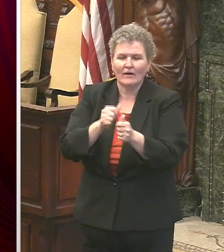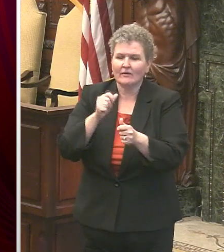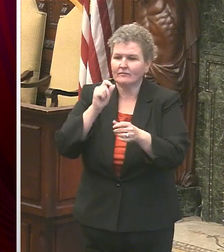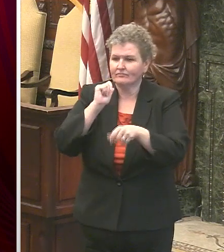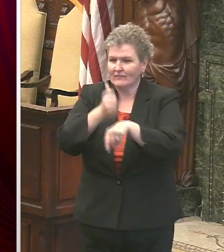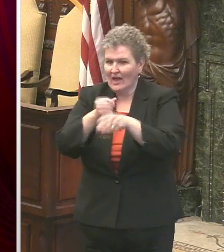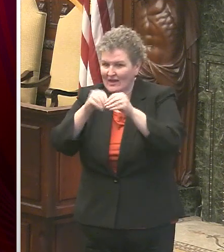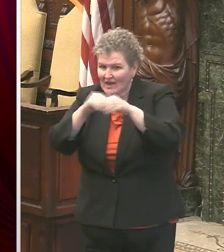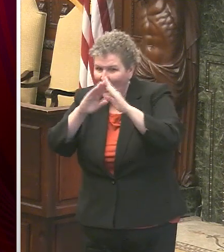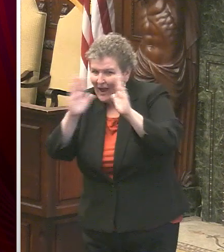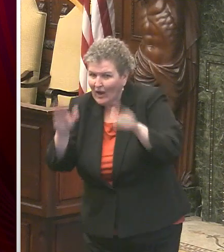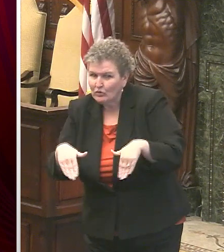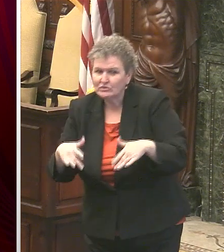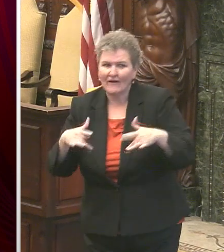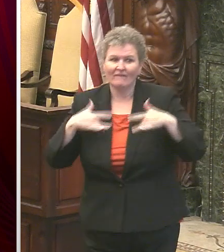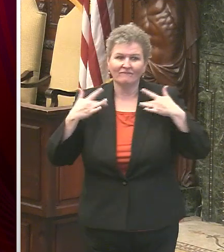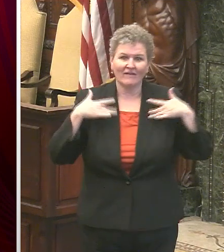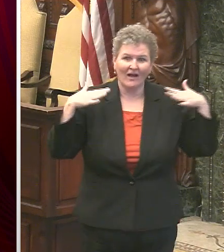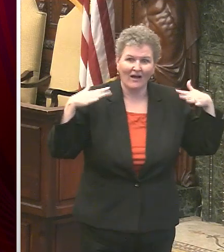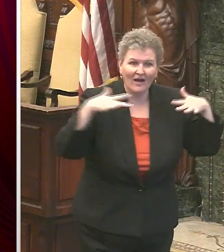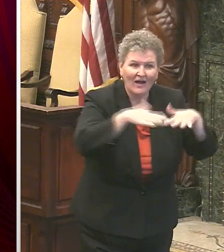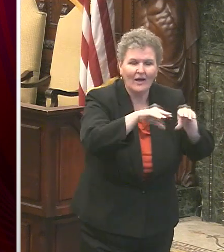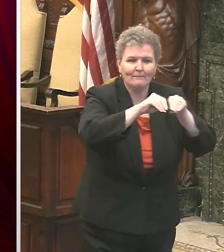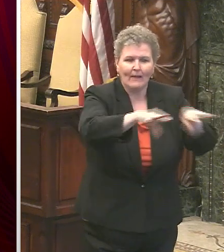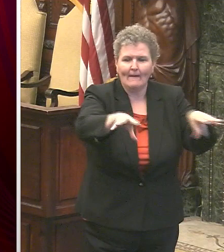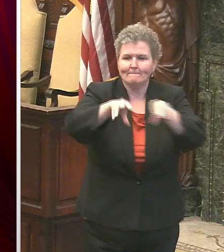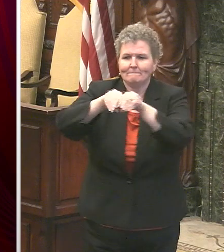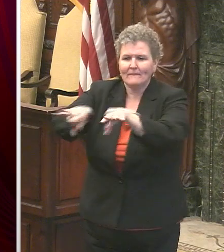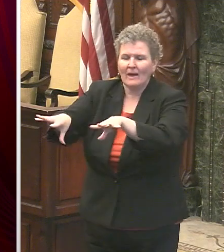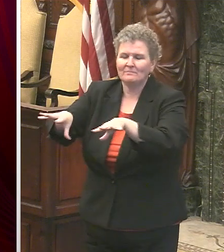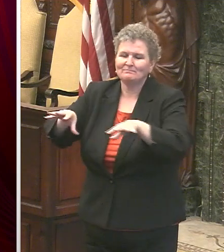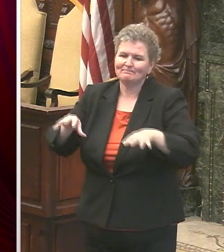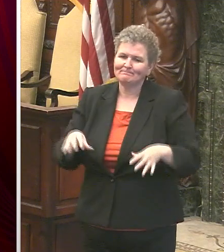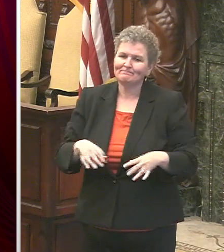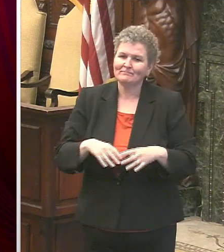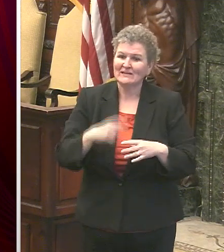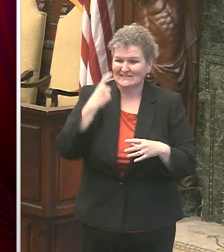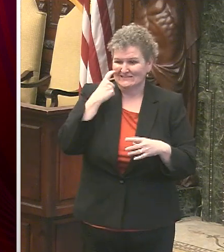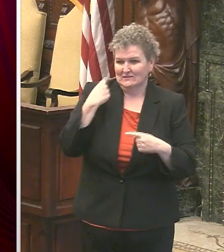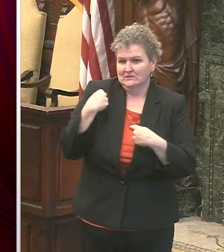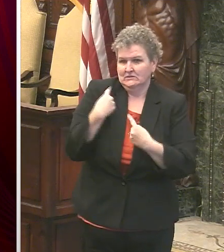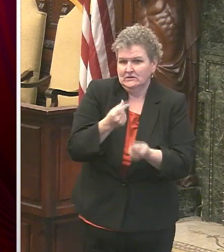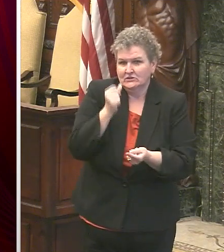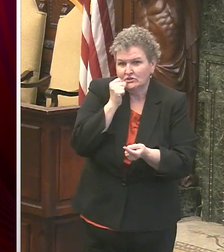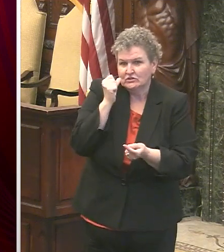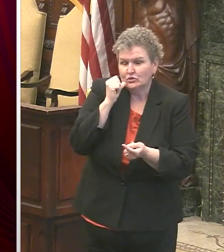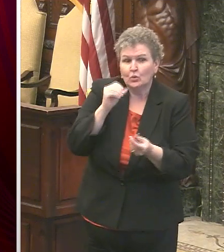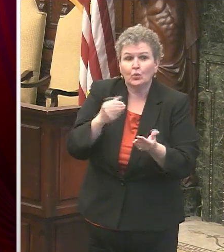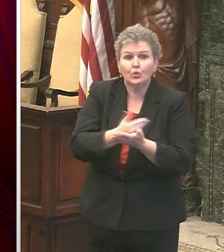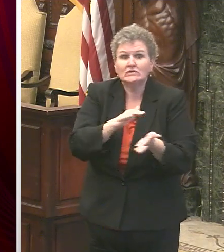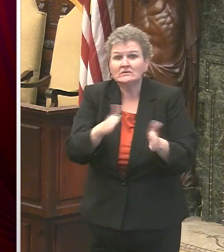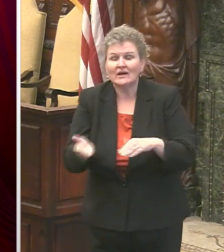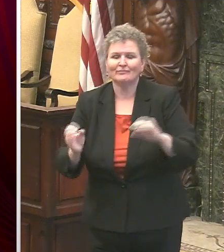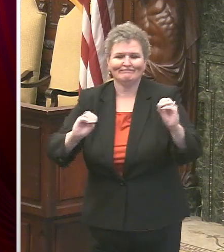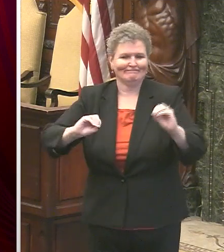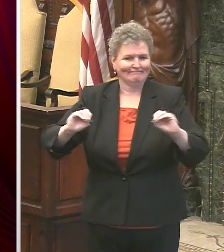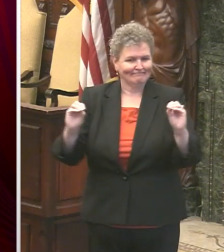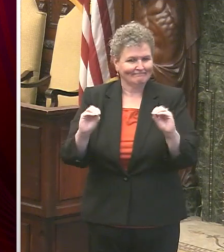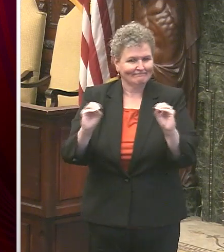gatherings. Since this time yesterday, we've identified 0 new deaths. Our total count of deaths since the beginning of the